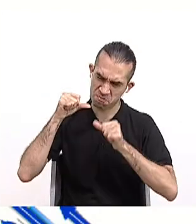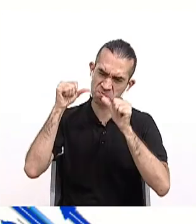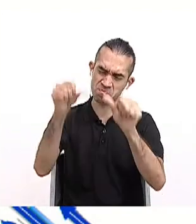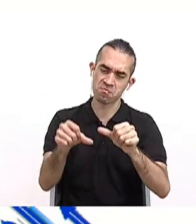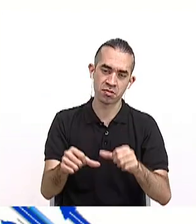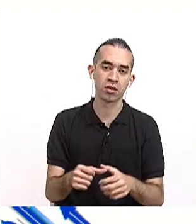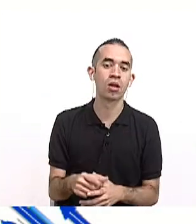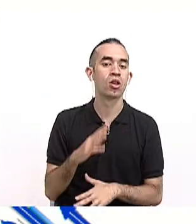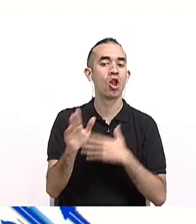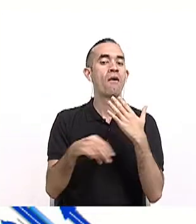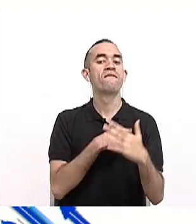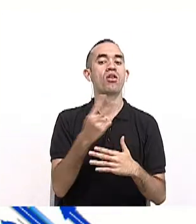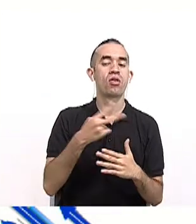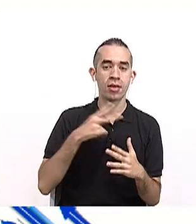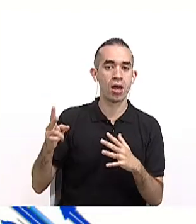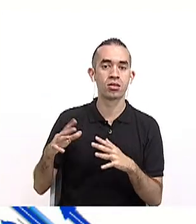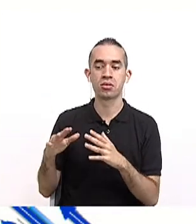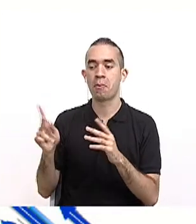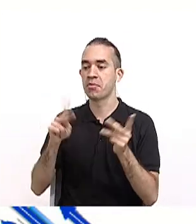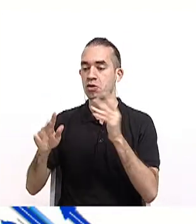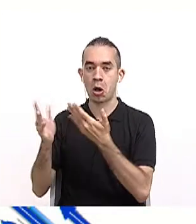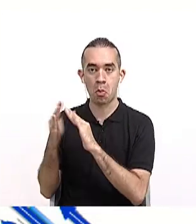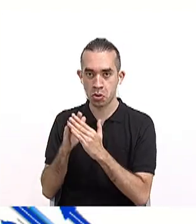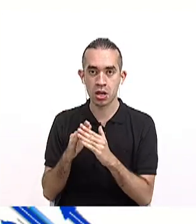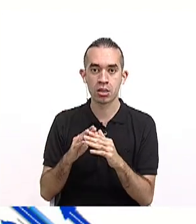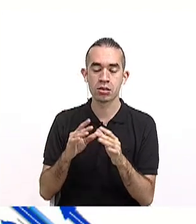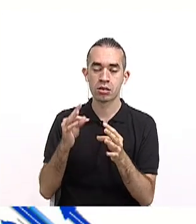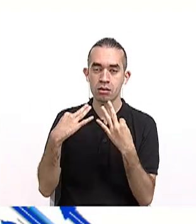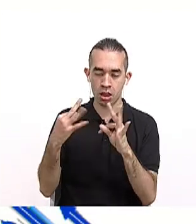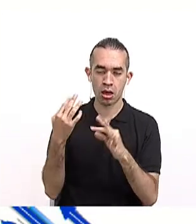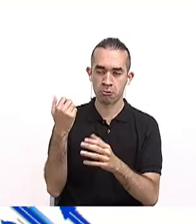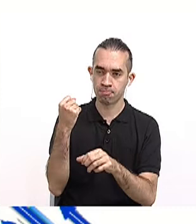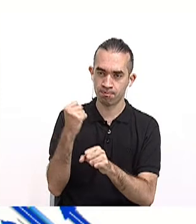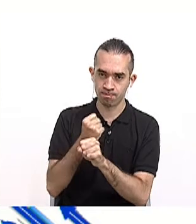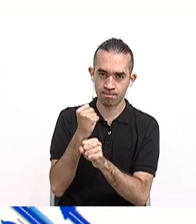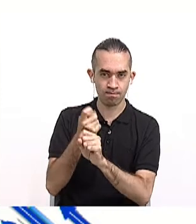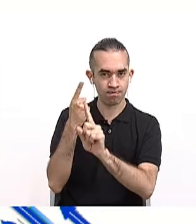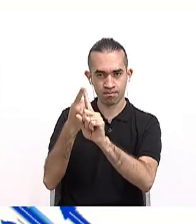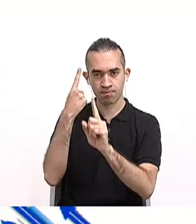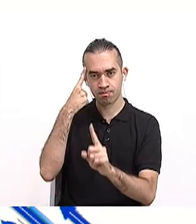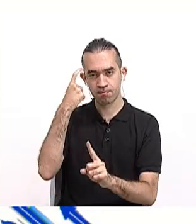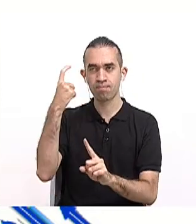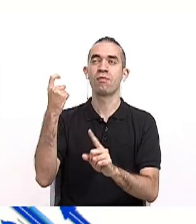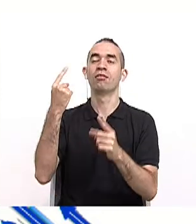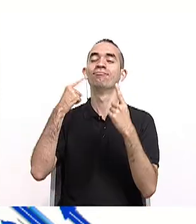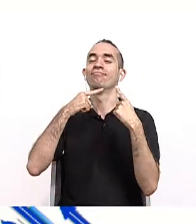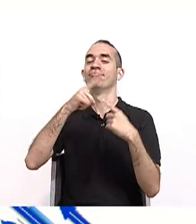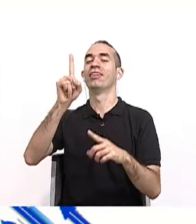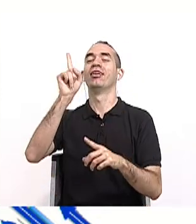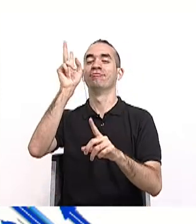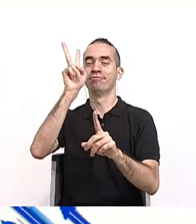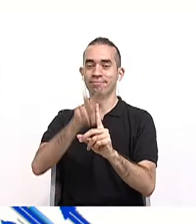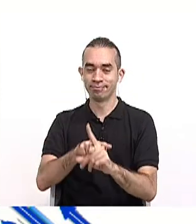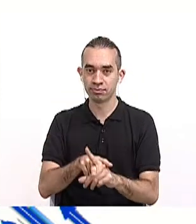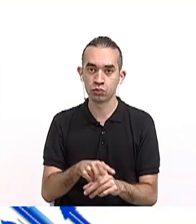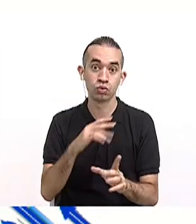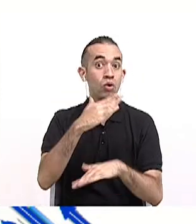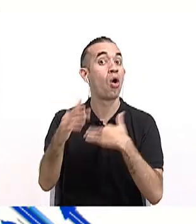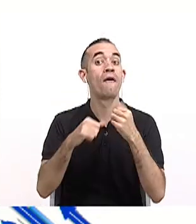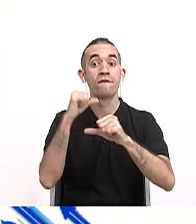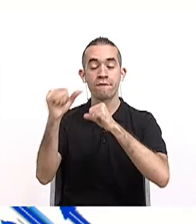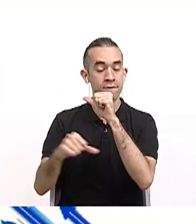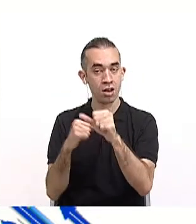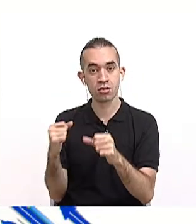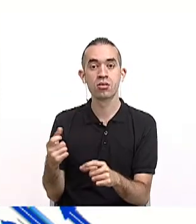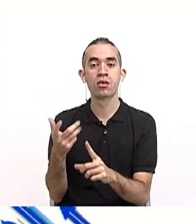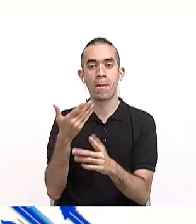worked to make this family's dream a reality. All of their efforts helped make a real impact for a